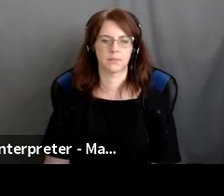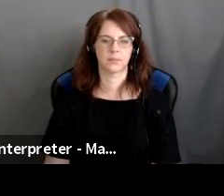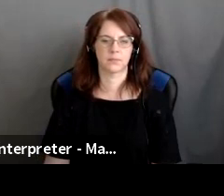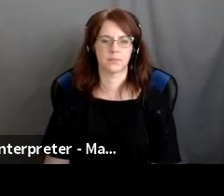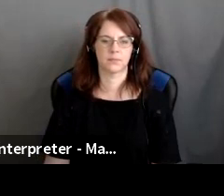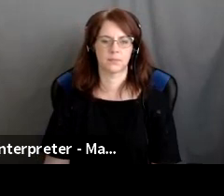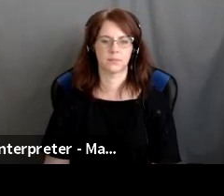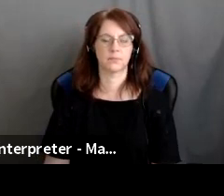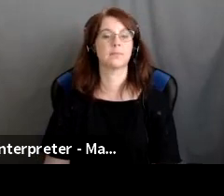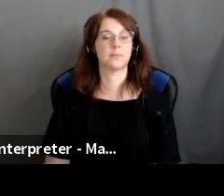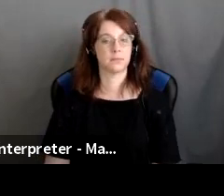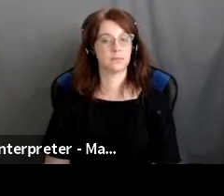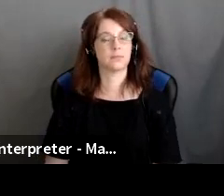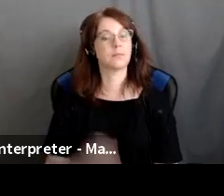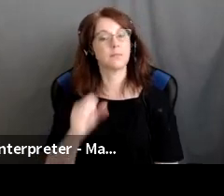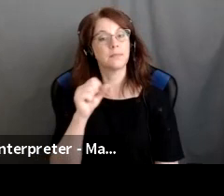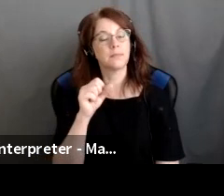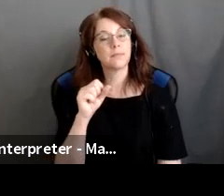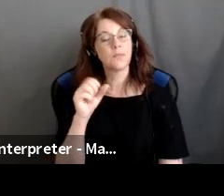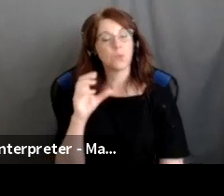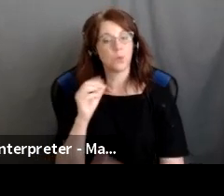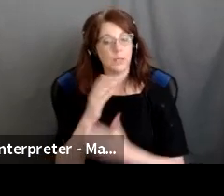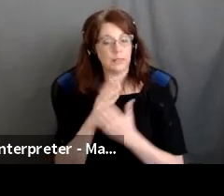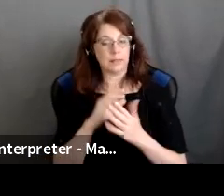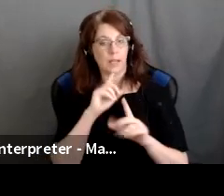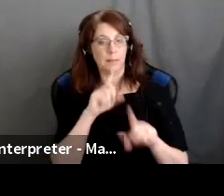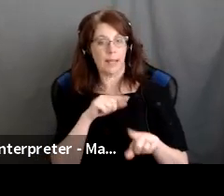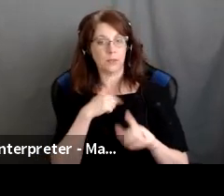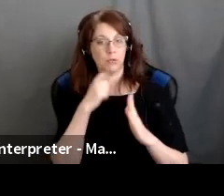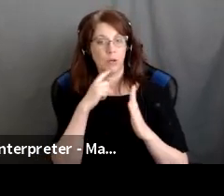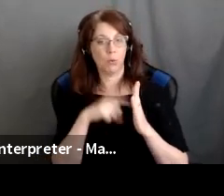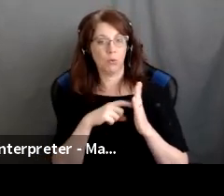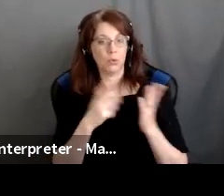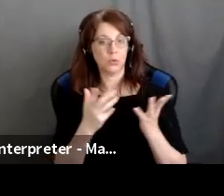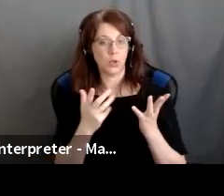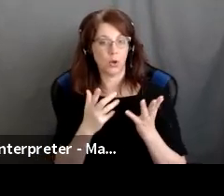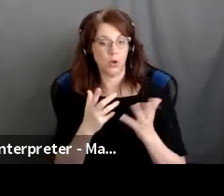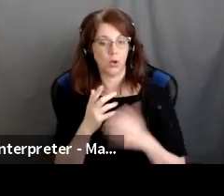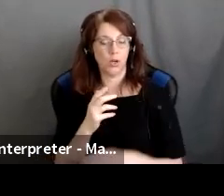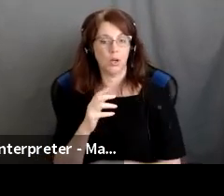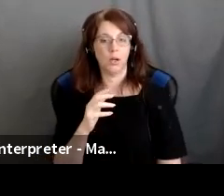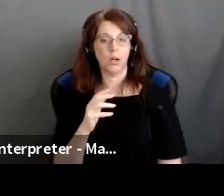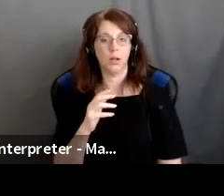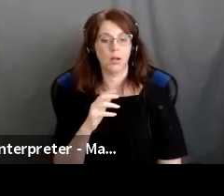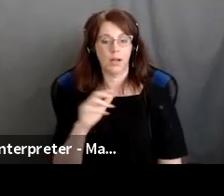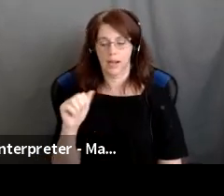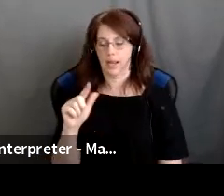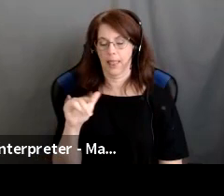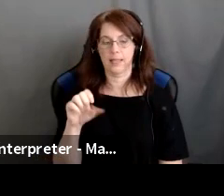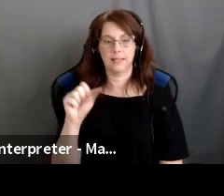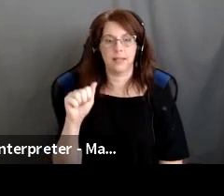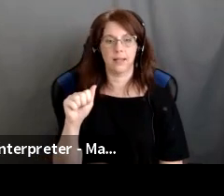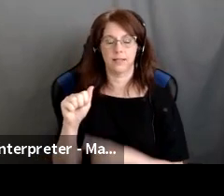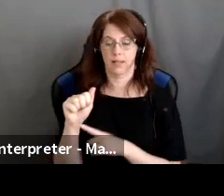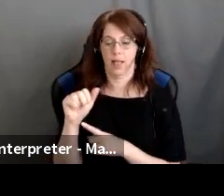Yes. So some of the answers that we have are a job. Alyssa put a job.